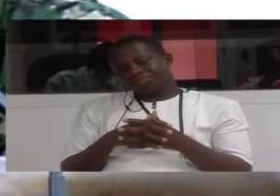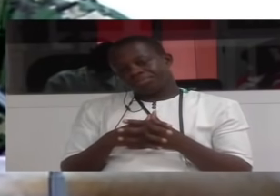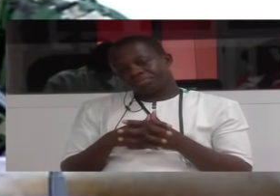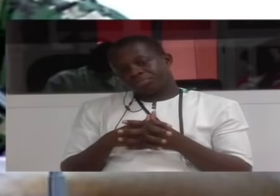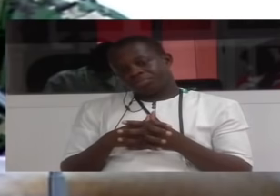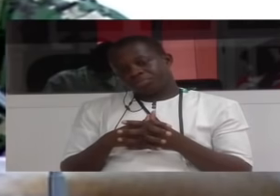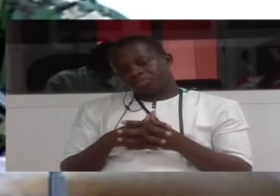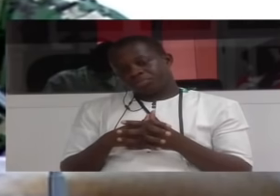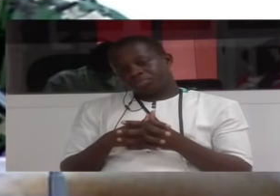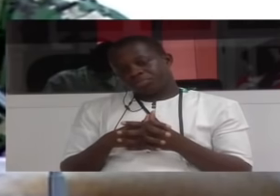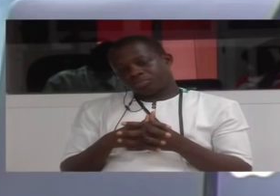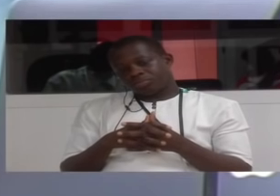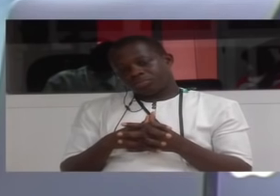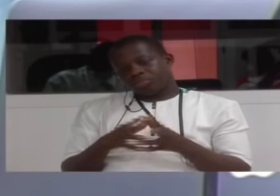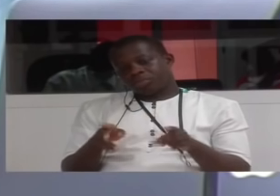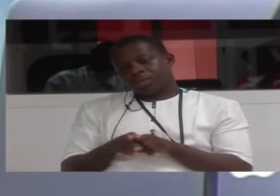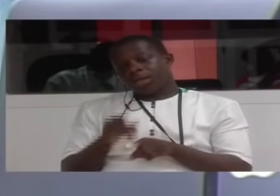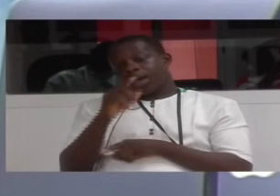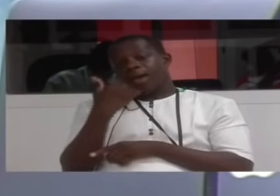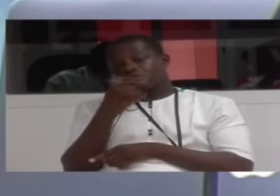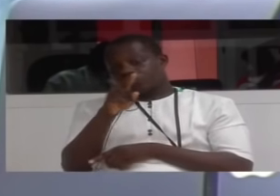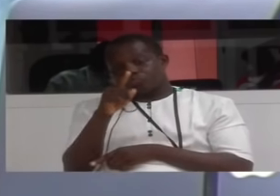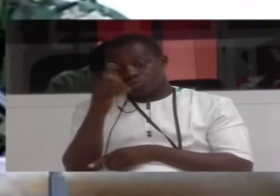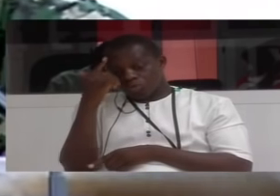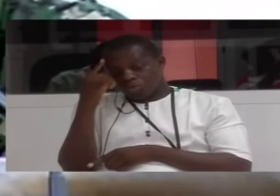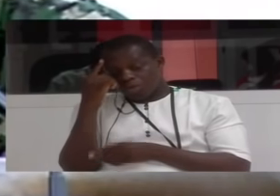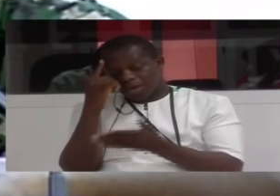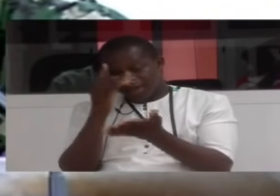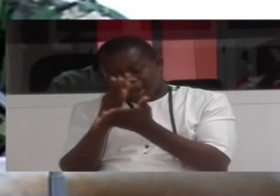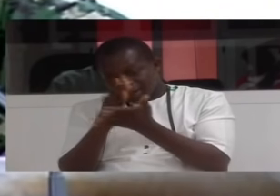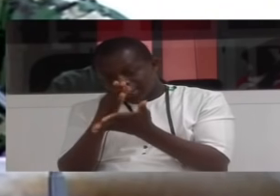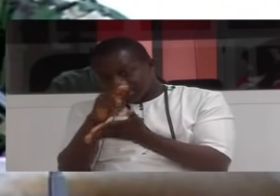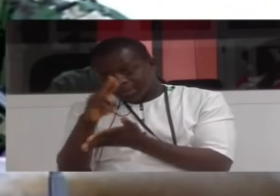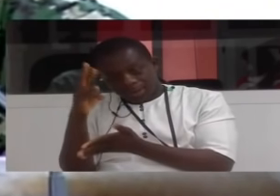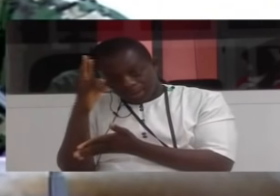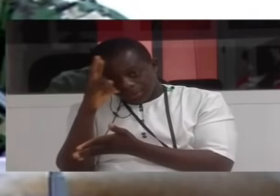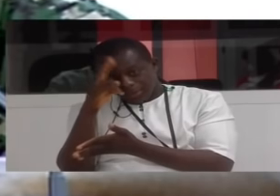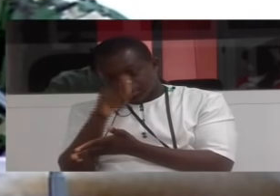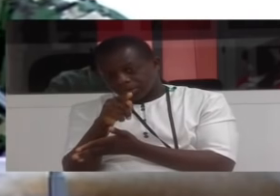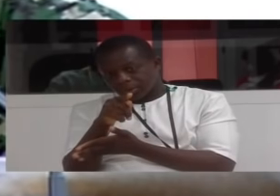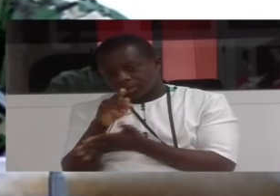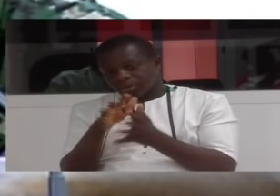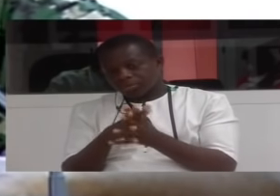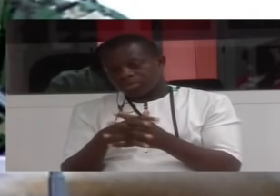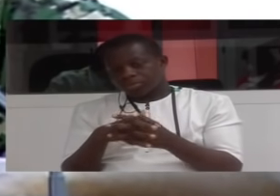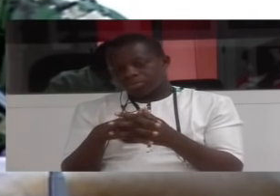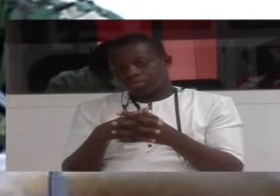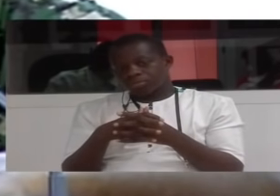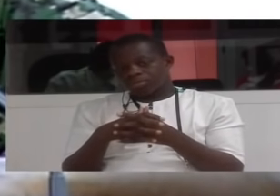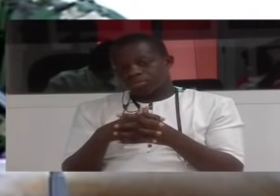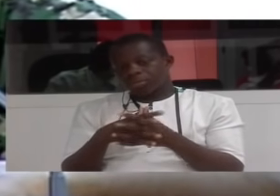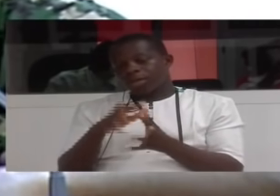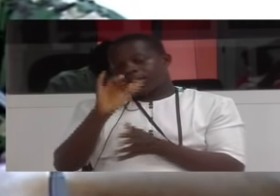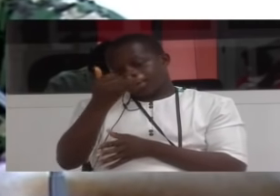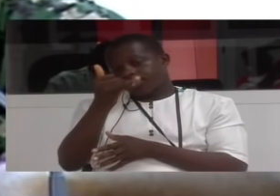It could be. Did it dawn on you that was the reason? Ndax xam nga ne lolu motax. Ah man,